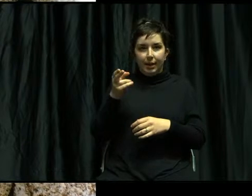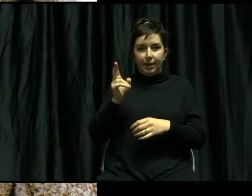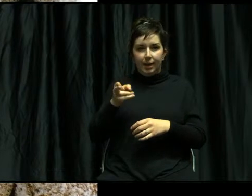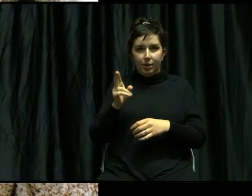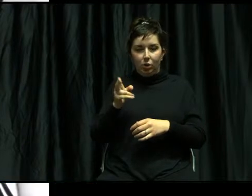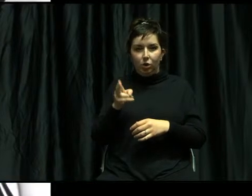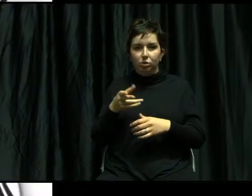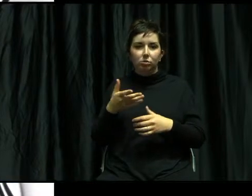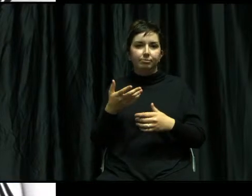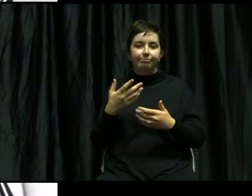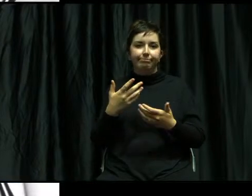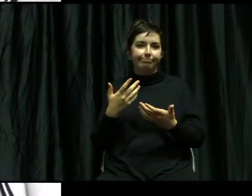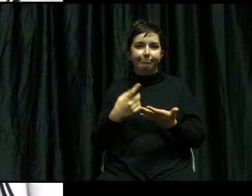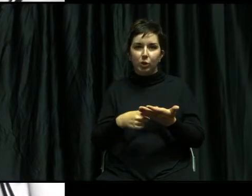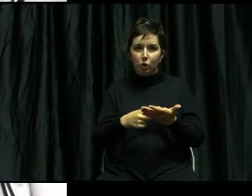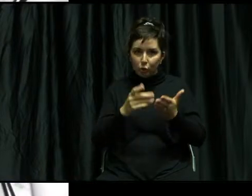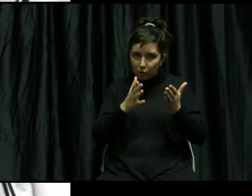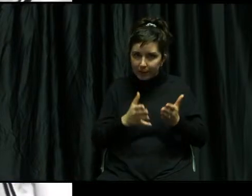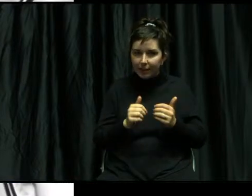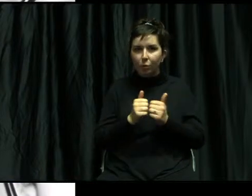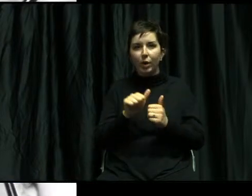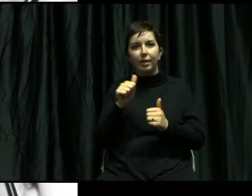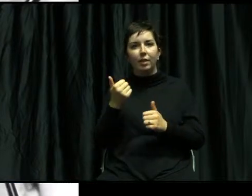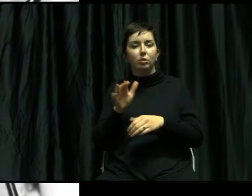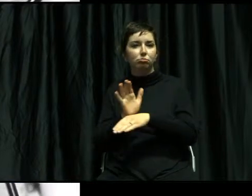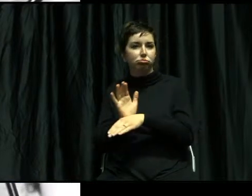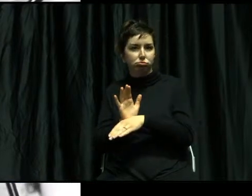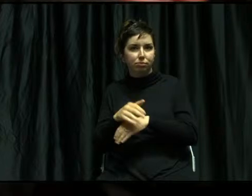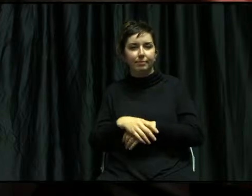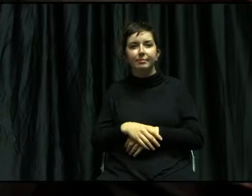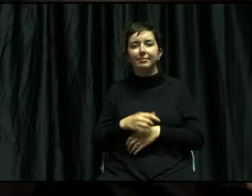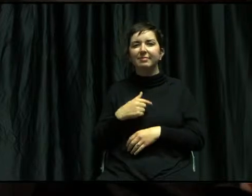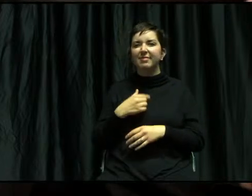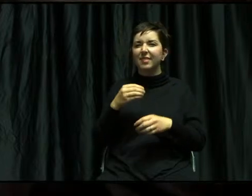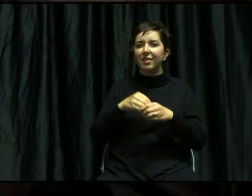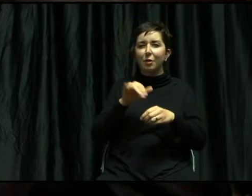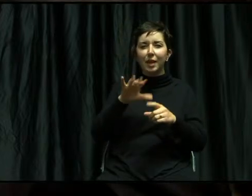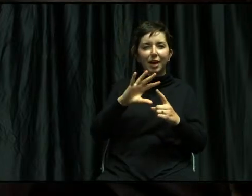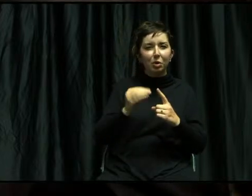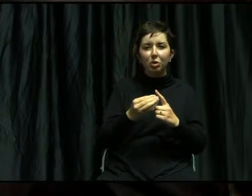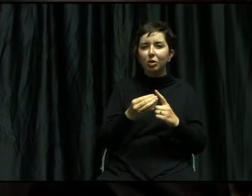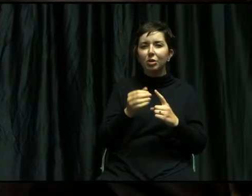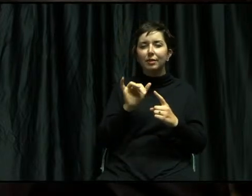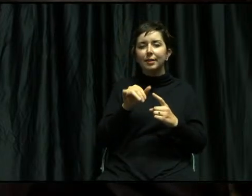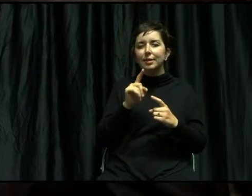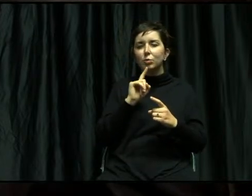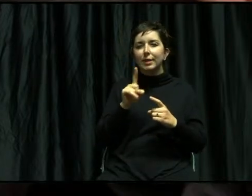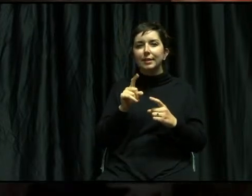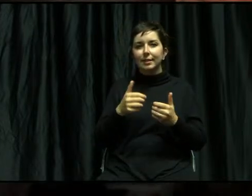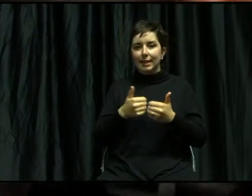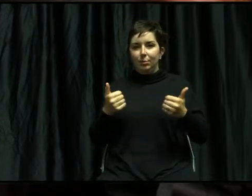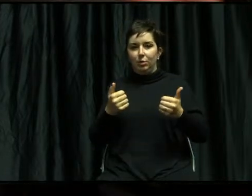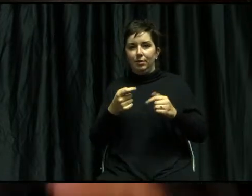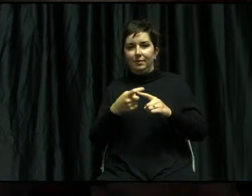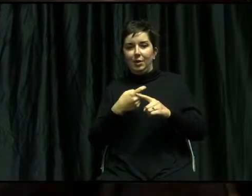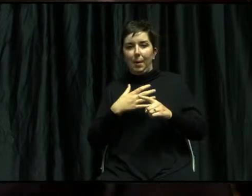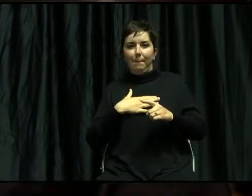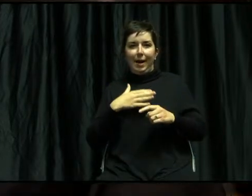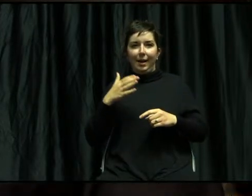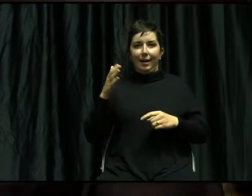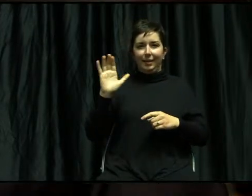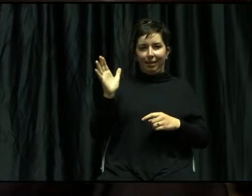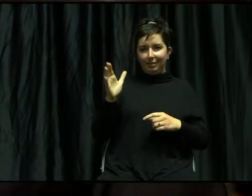and committees. Being from Utah and being part of the culture and all that was separate from my intellectual